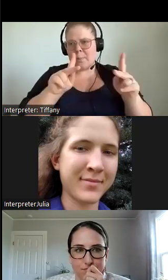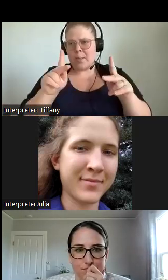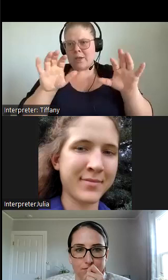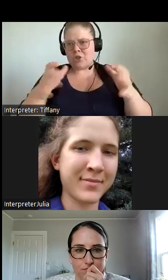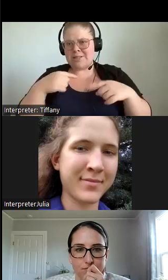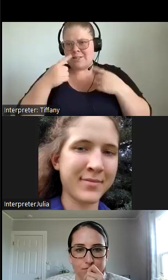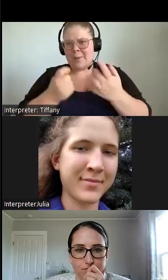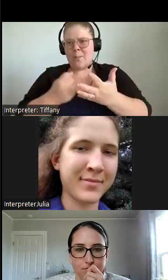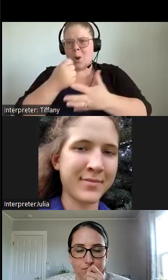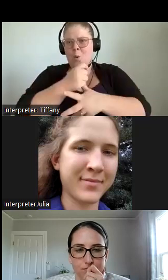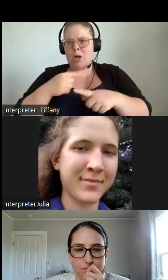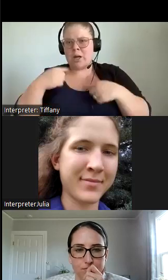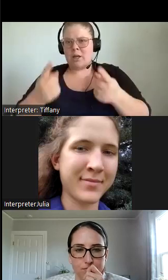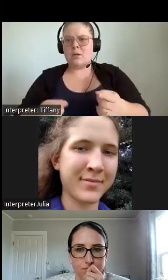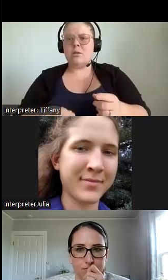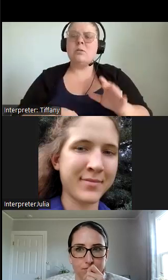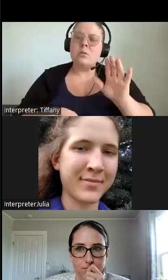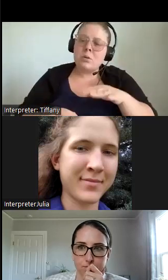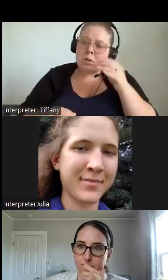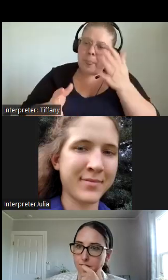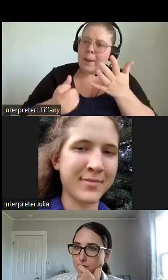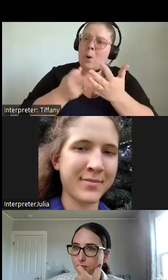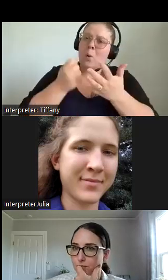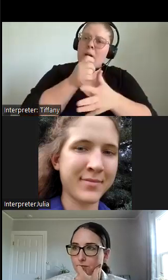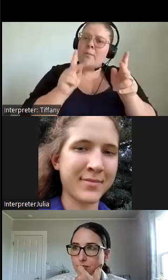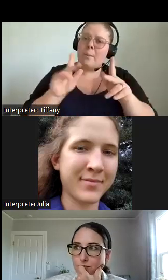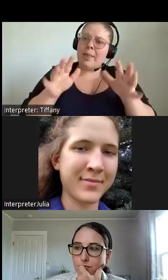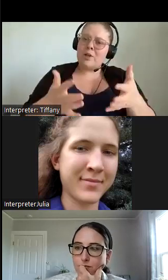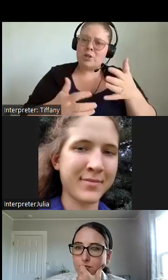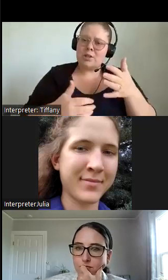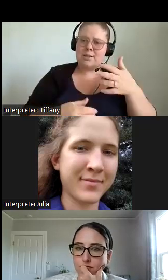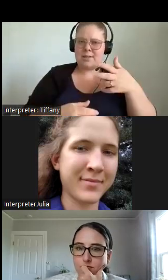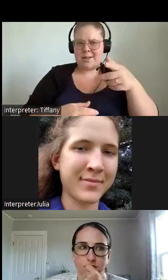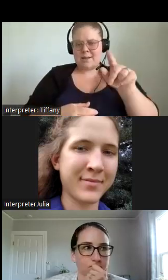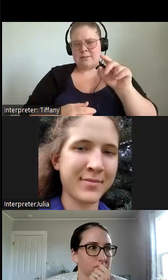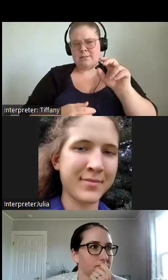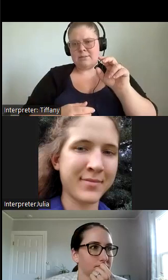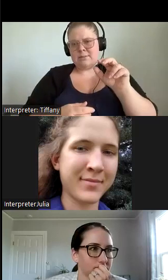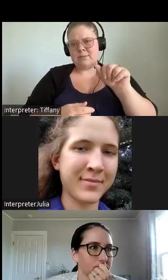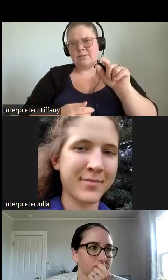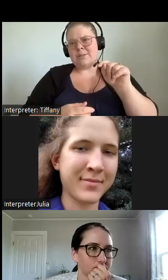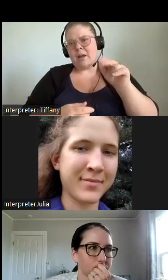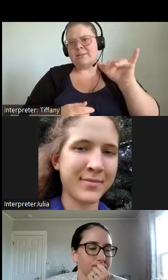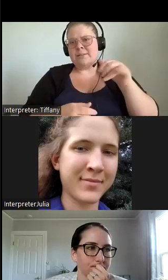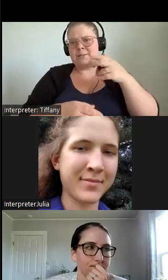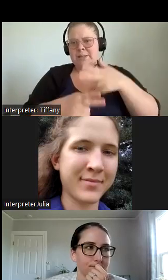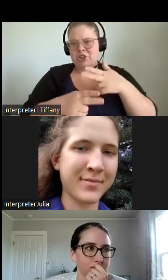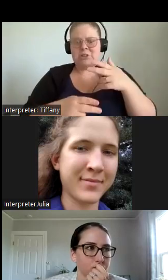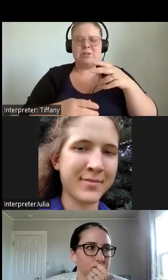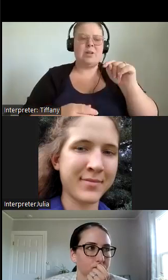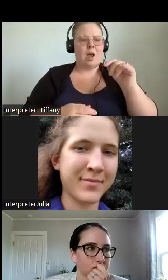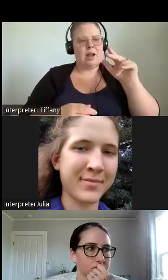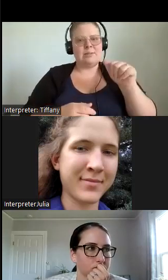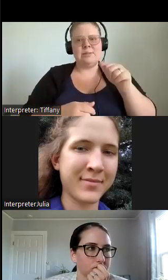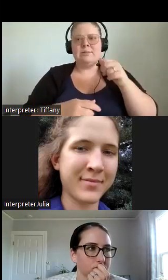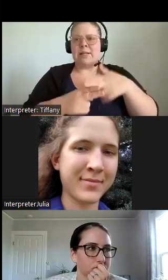to note here is this priority populations that I see Tanya's talking about, the pregnant parenting and IV drug users,